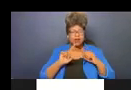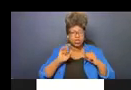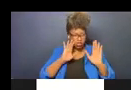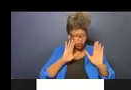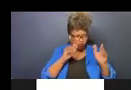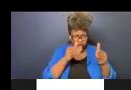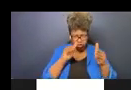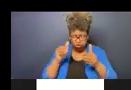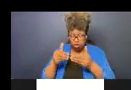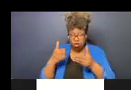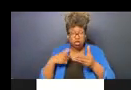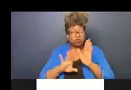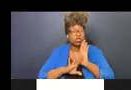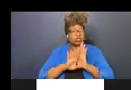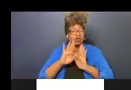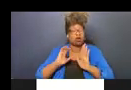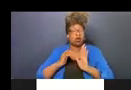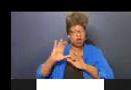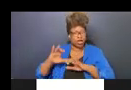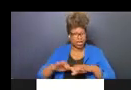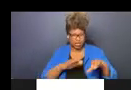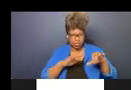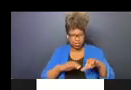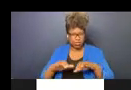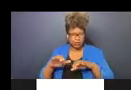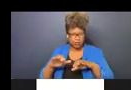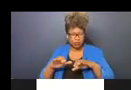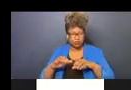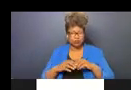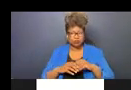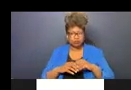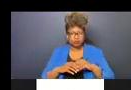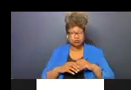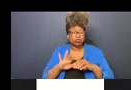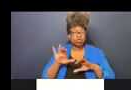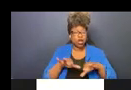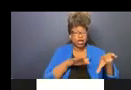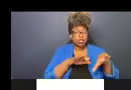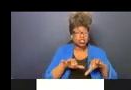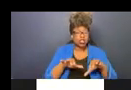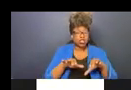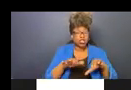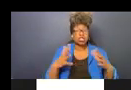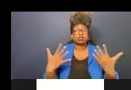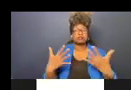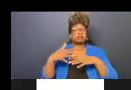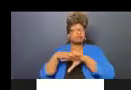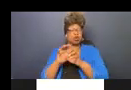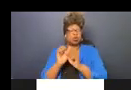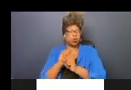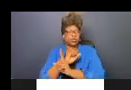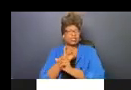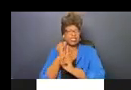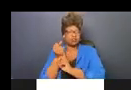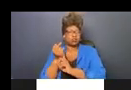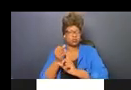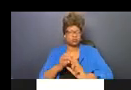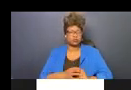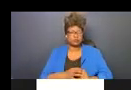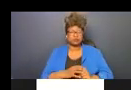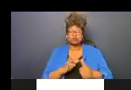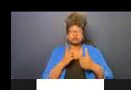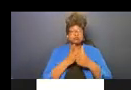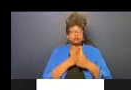our actions and combine them into scenarios. Let's start by looking at the rainfall